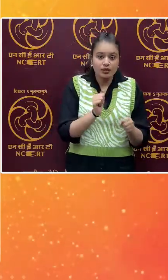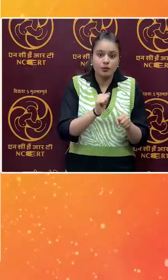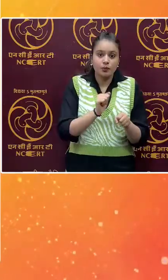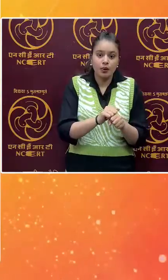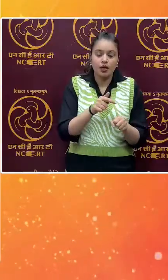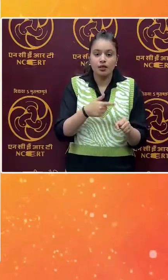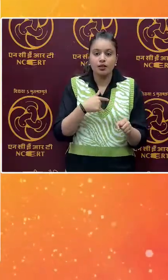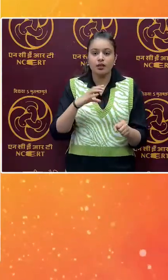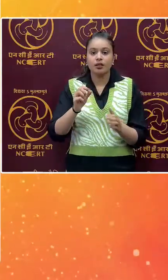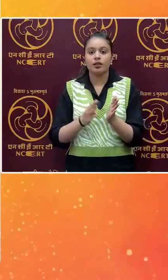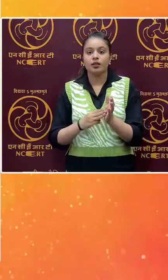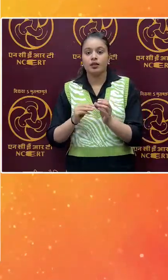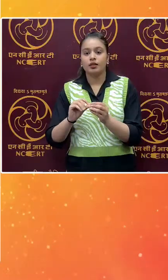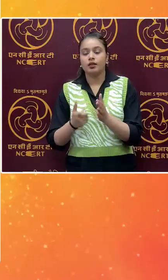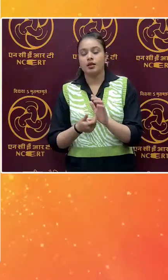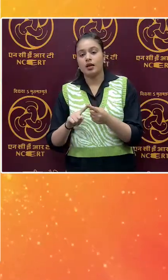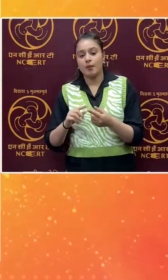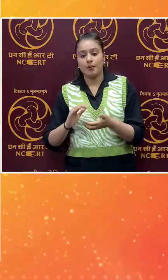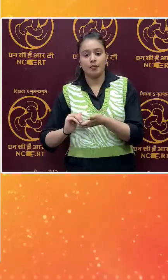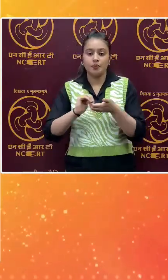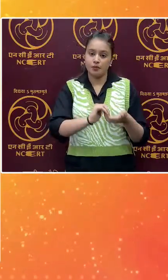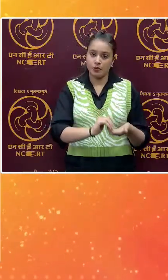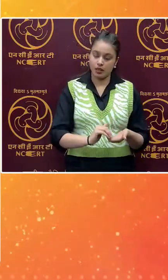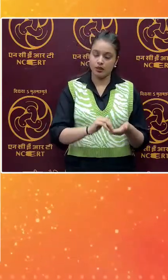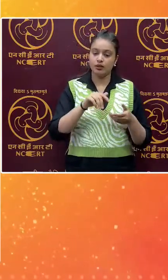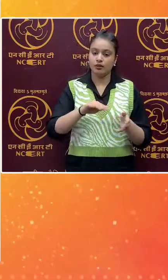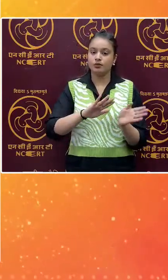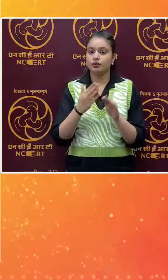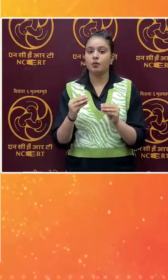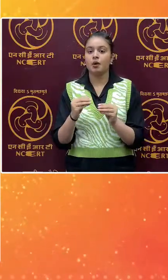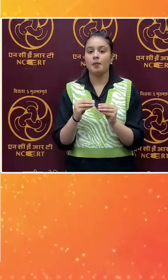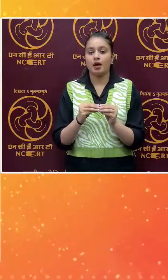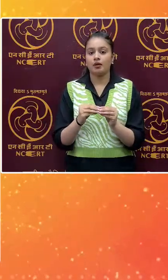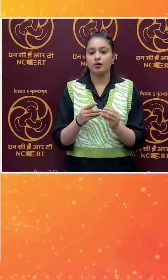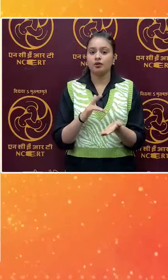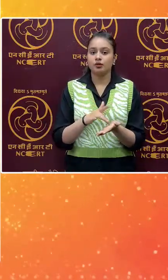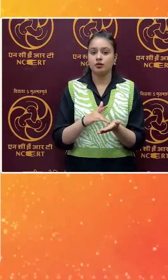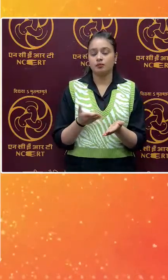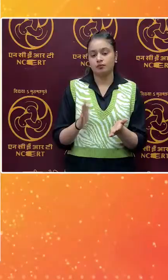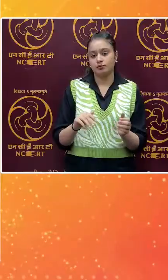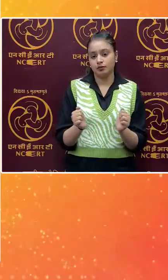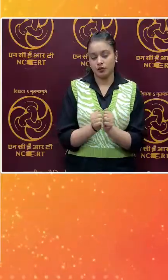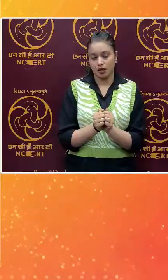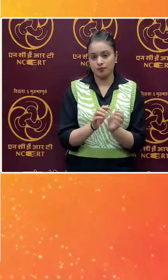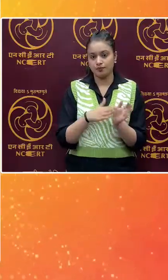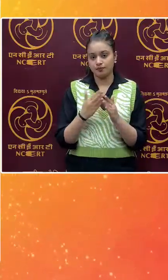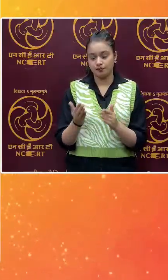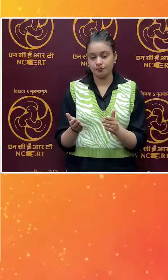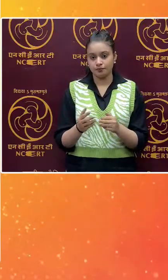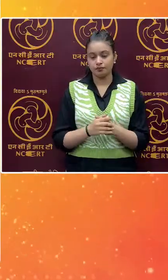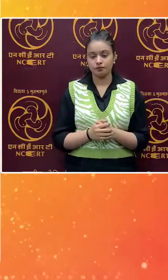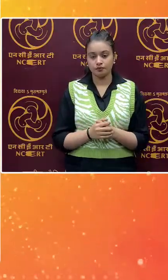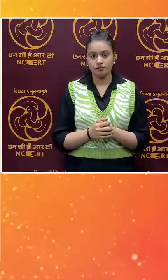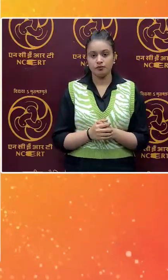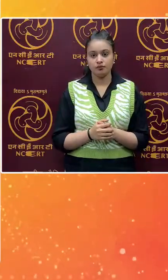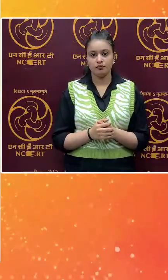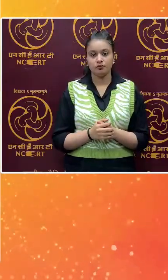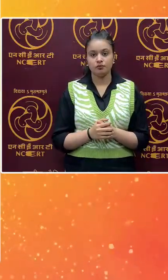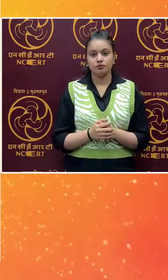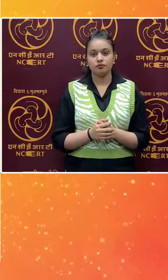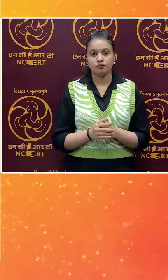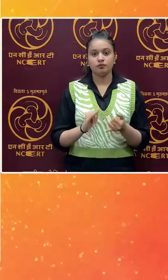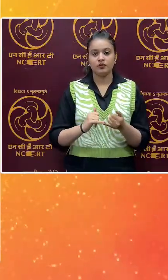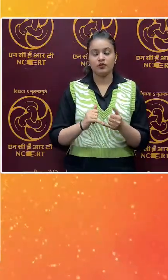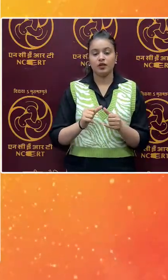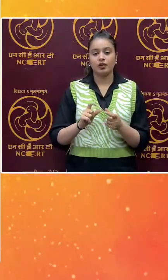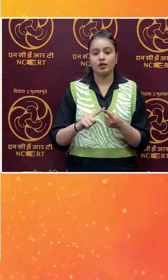at Cambridge, then was together with him at Bangalore. Then it is Setna,